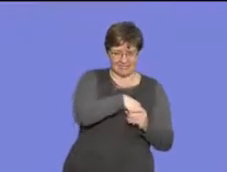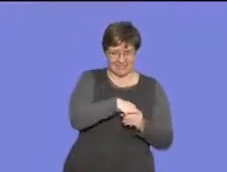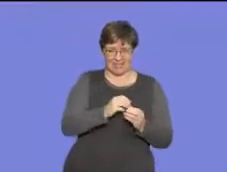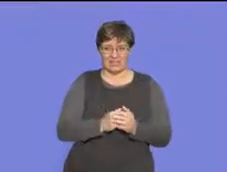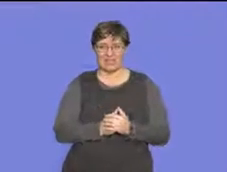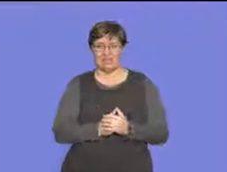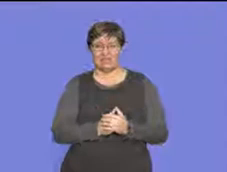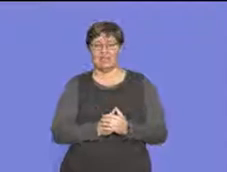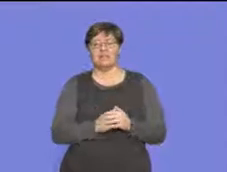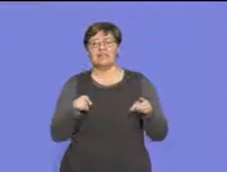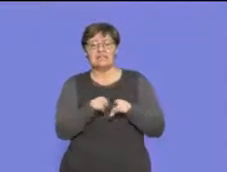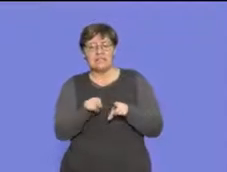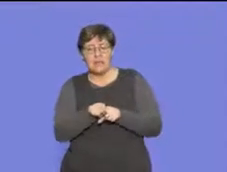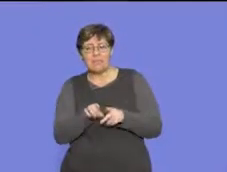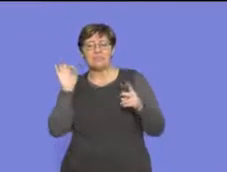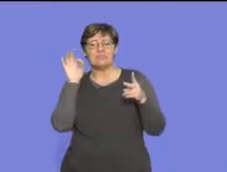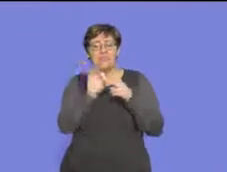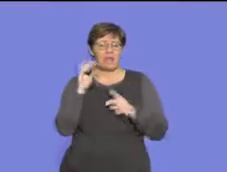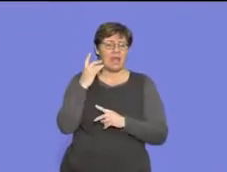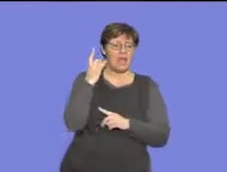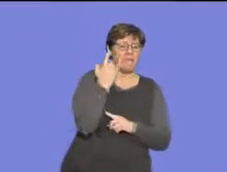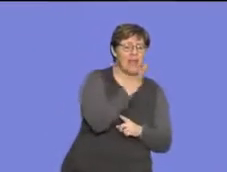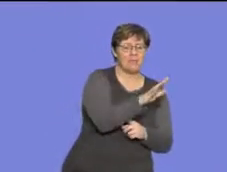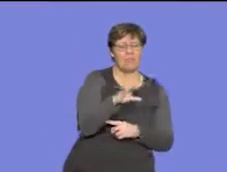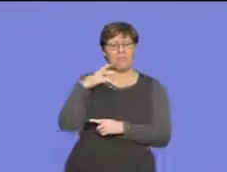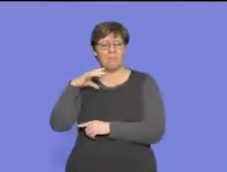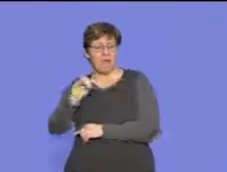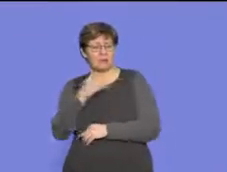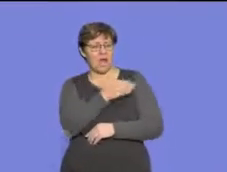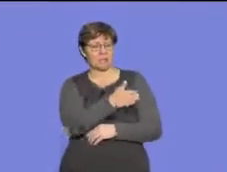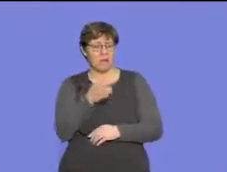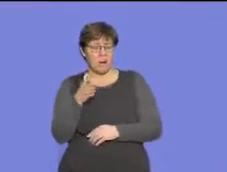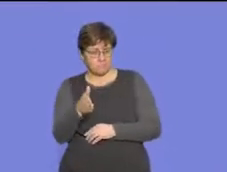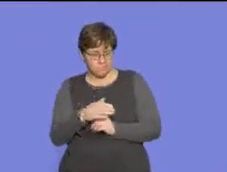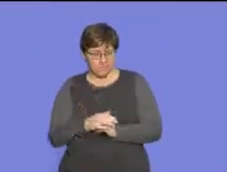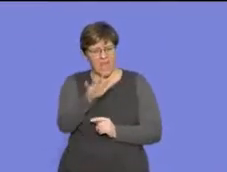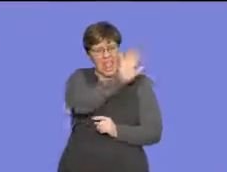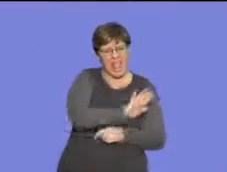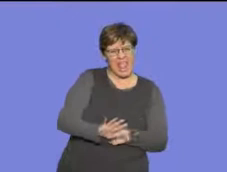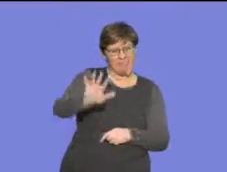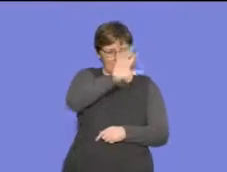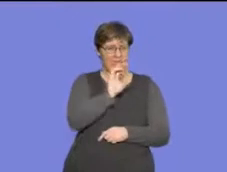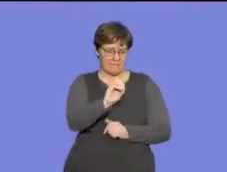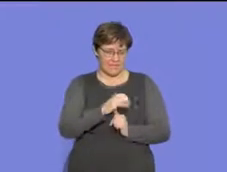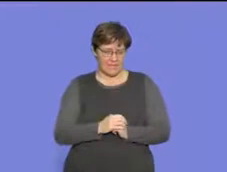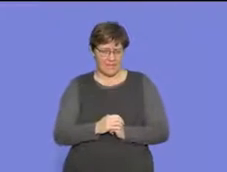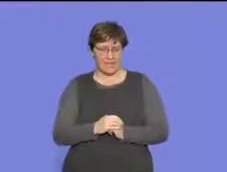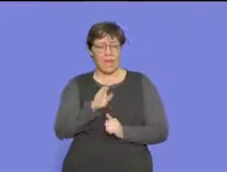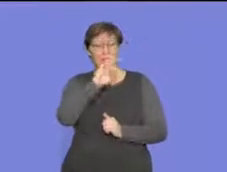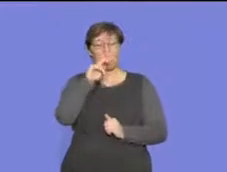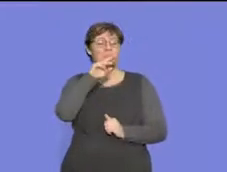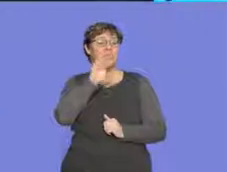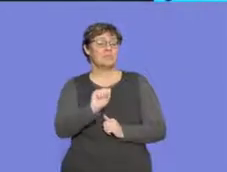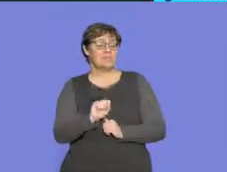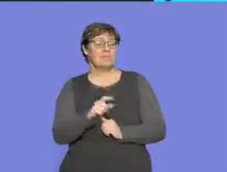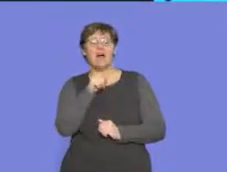it refers to the specific kinds of plants and animals that are found typically in that area. So biomes are often distinguished